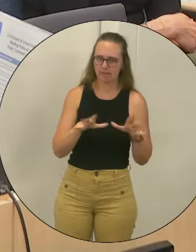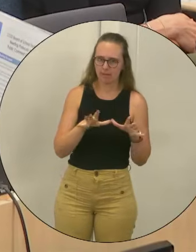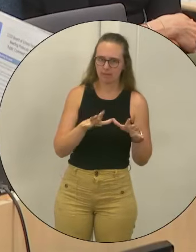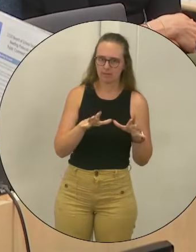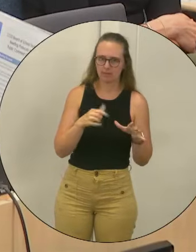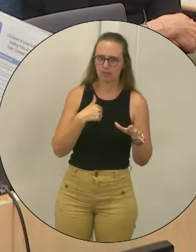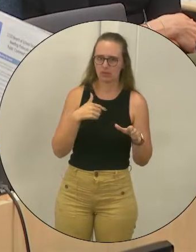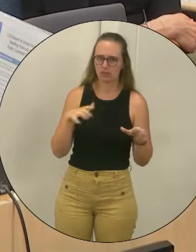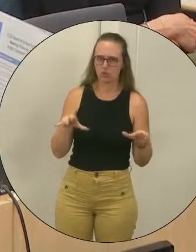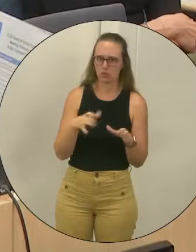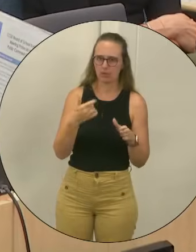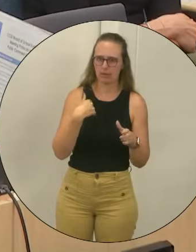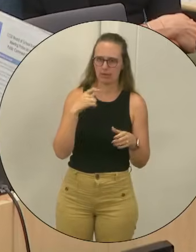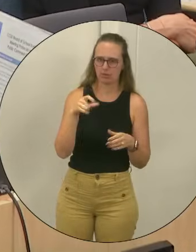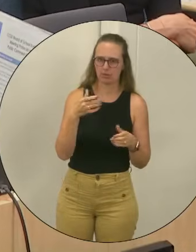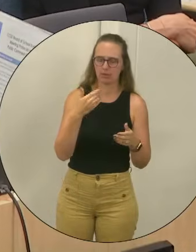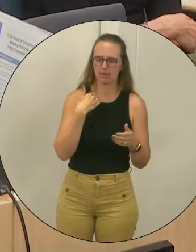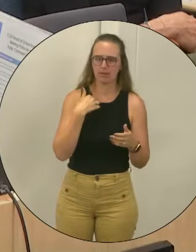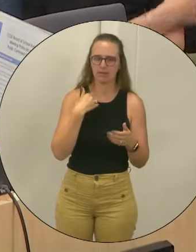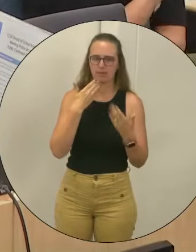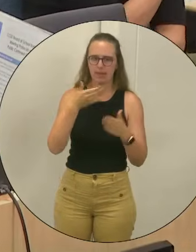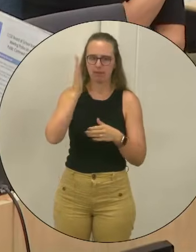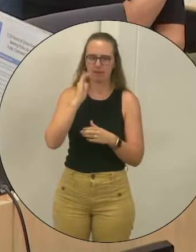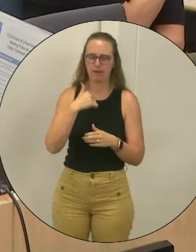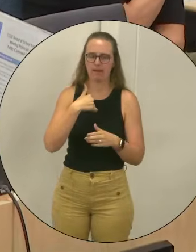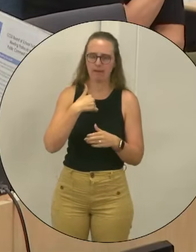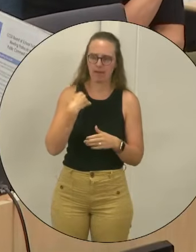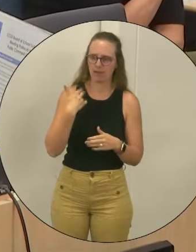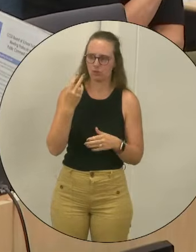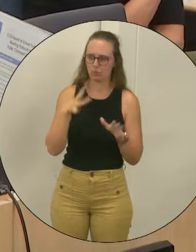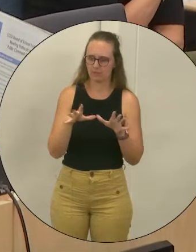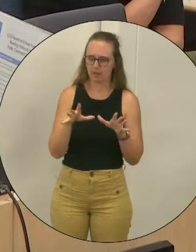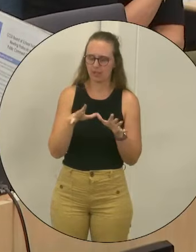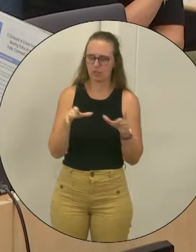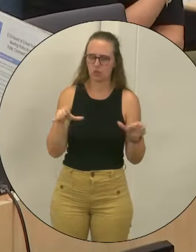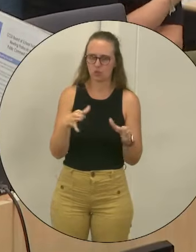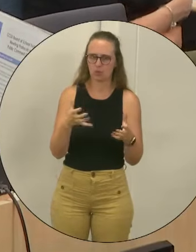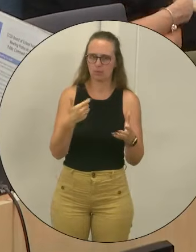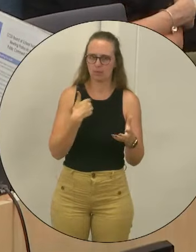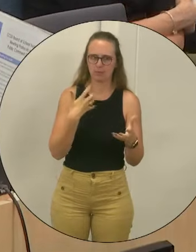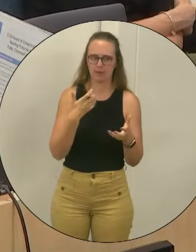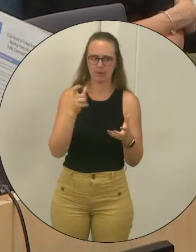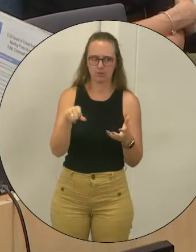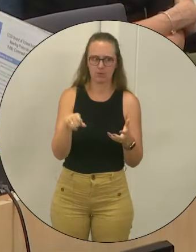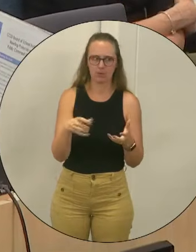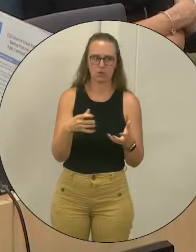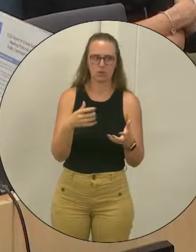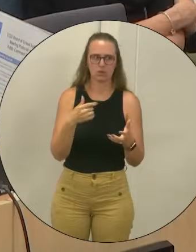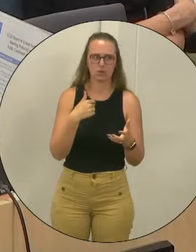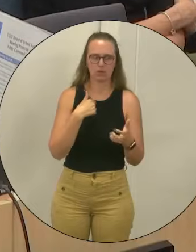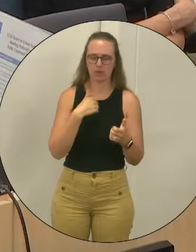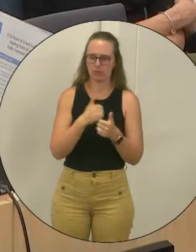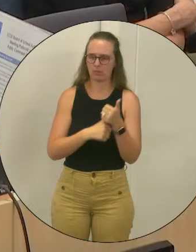have to do. But I thank God because I have 2 feet and 10 toes to do what I have to do because I put them first and I put them in front of me so I can use